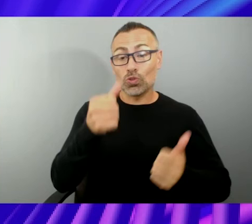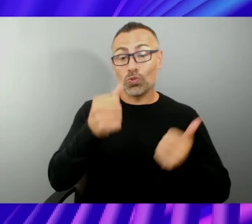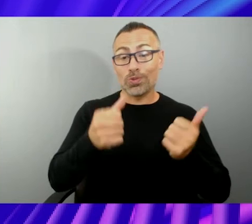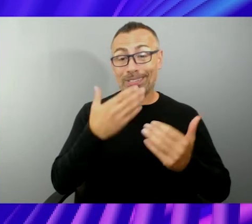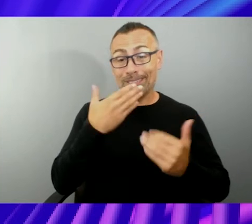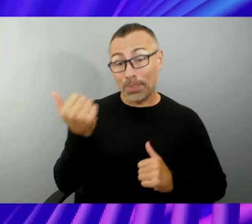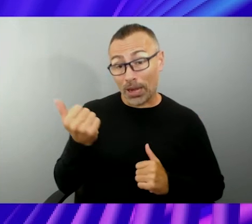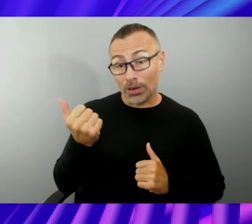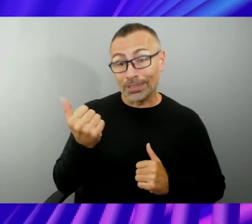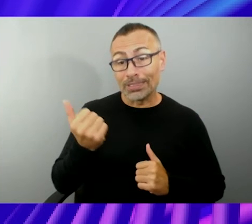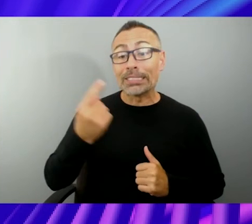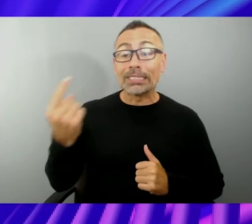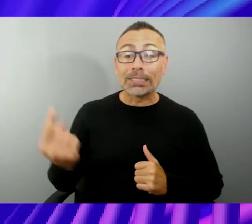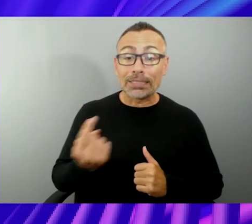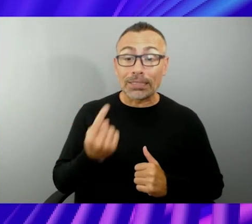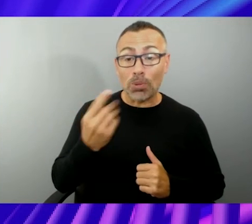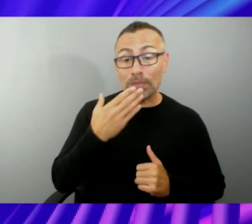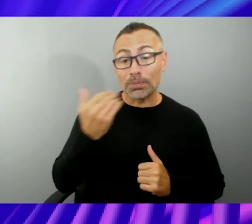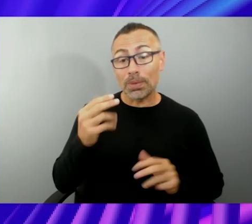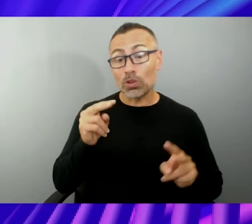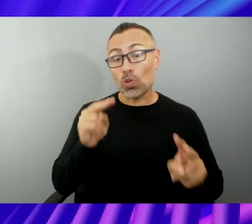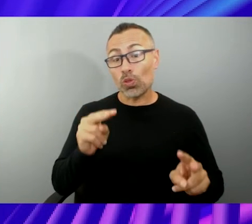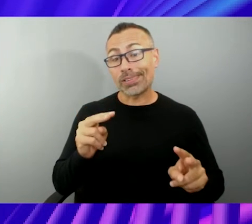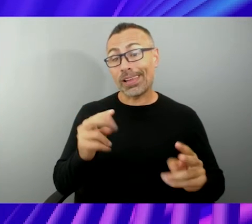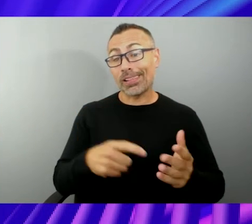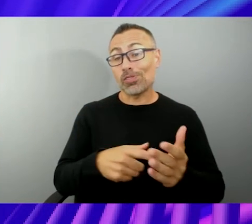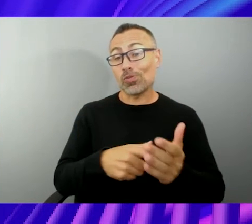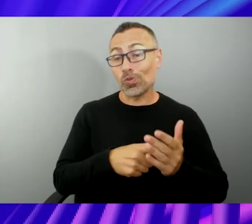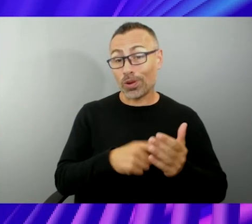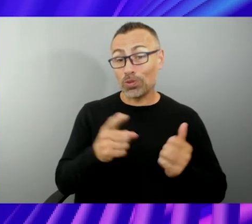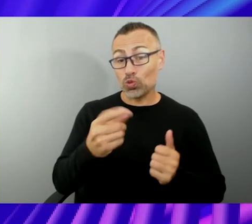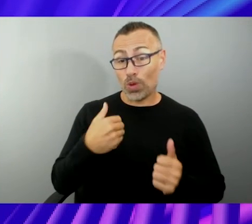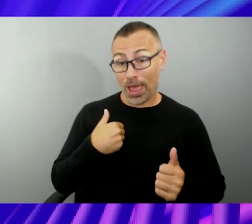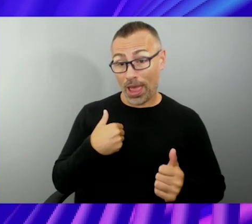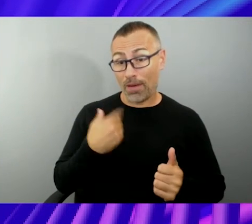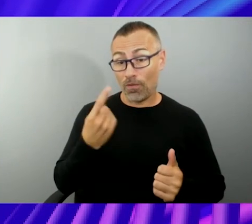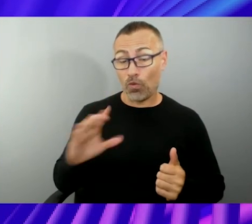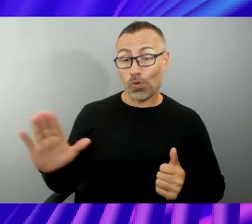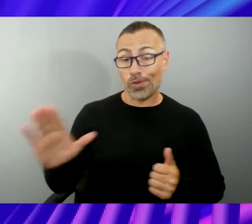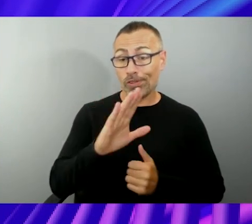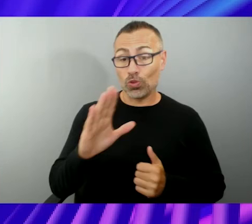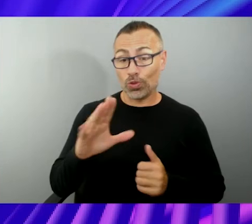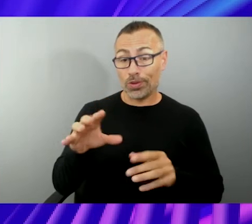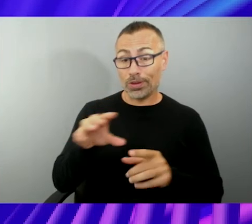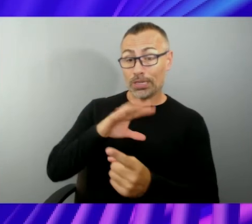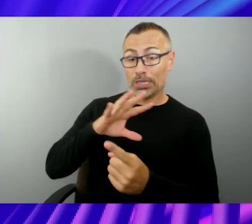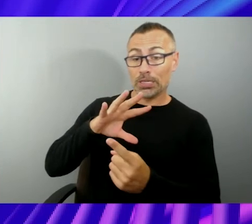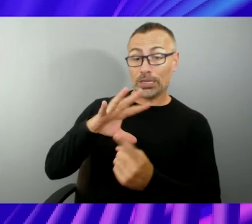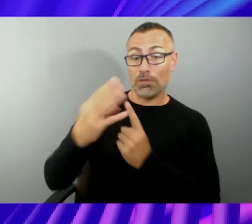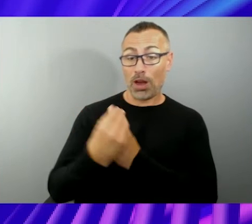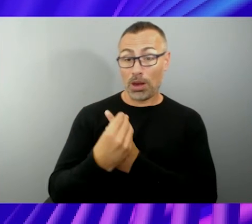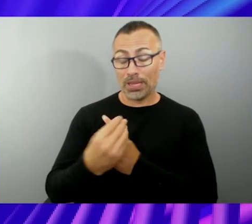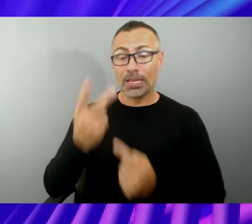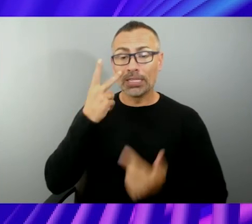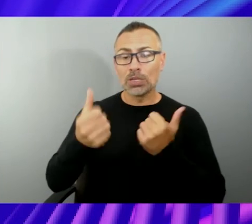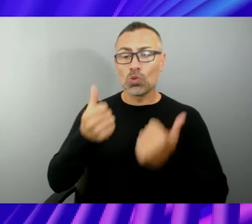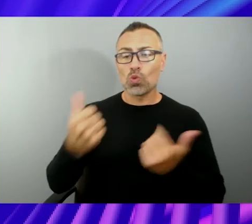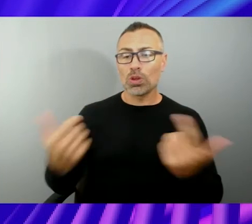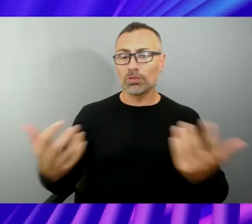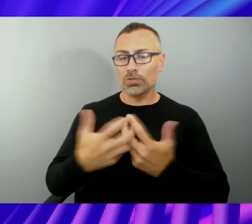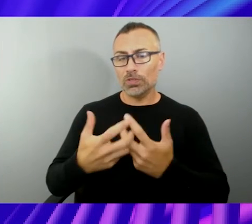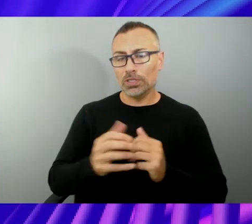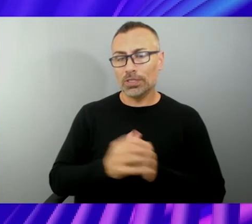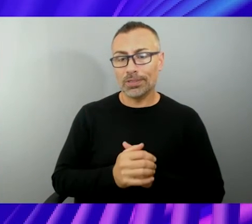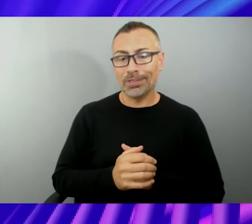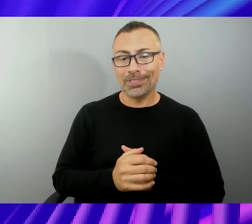better to actually look at the requirements that one has on hand and then try to see which fits it better, right? So there is really no good answer for